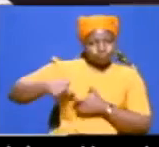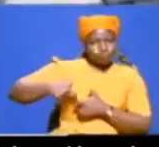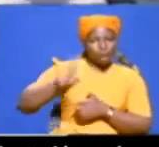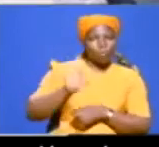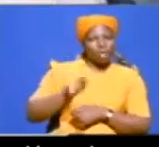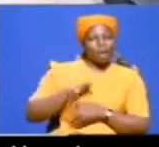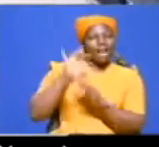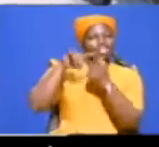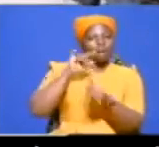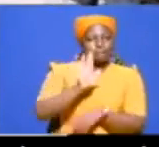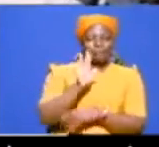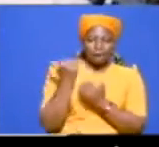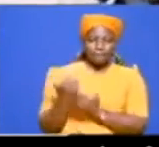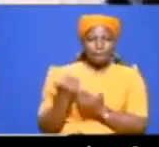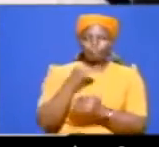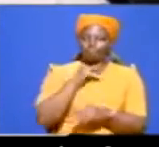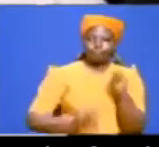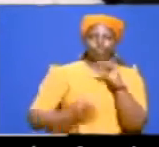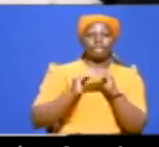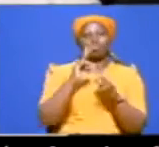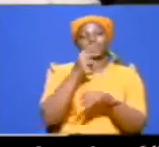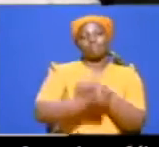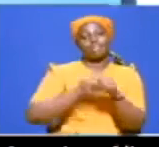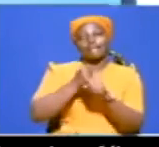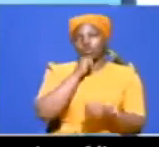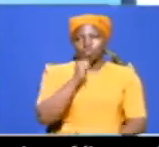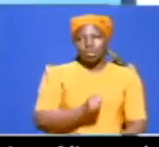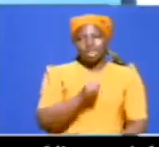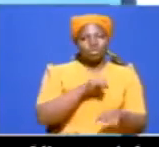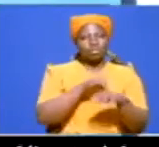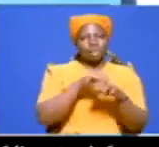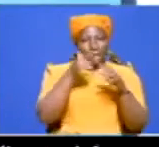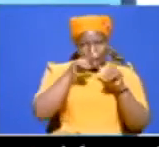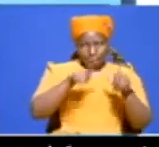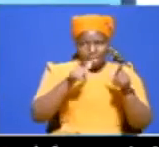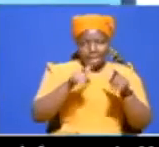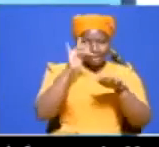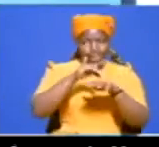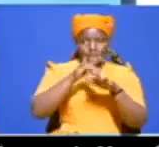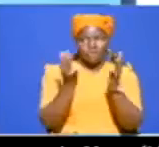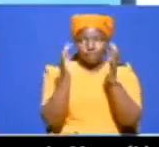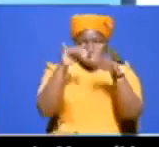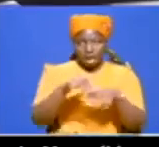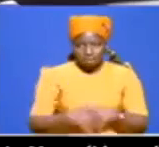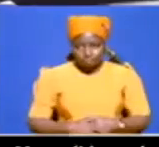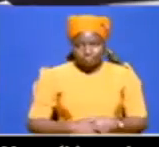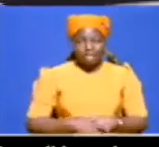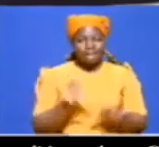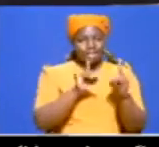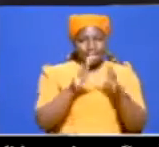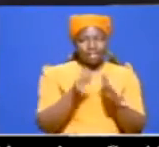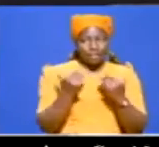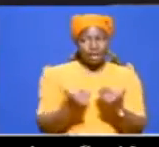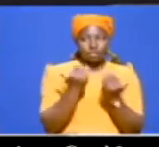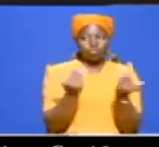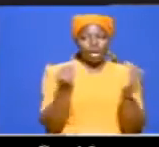old. Speaking during a media sensitization forum, maternal, infant and young children nutrition director Rose Wambu highlighted